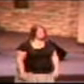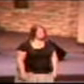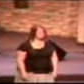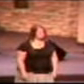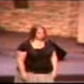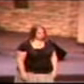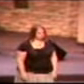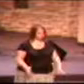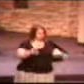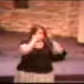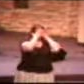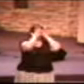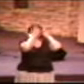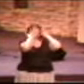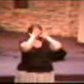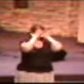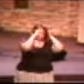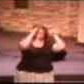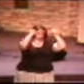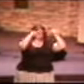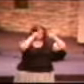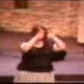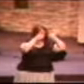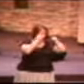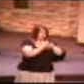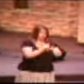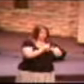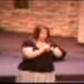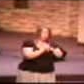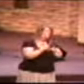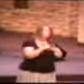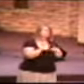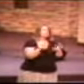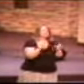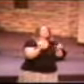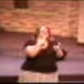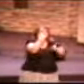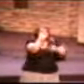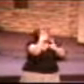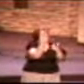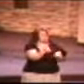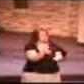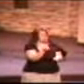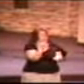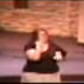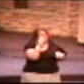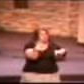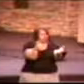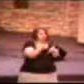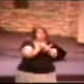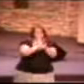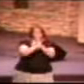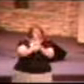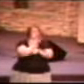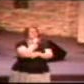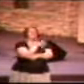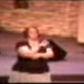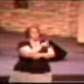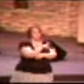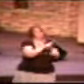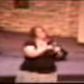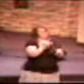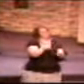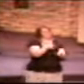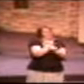It gives you a headache. But it's so interesting because the whole movie is not in 3D, just